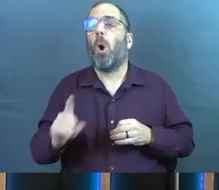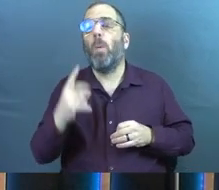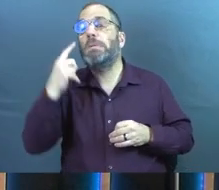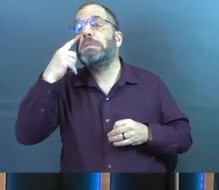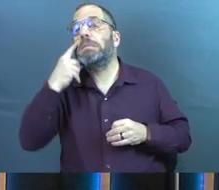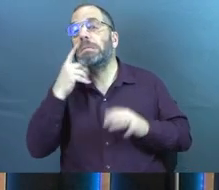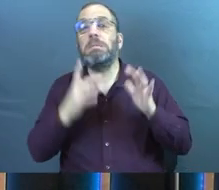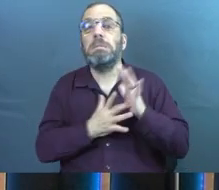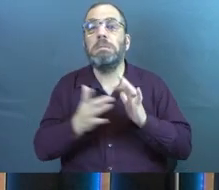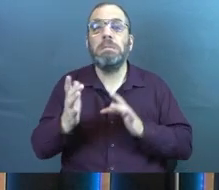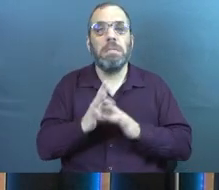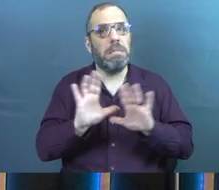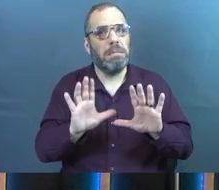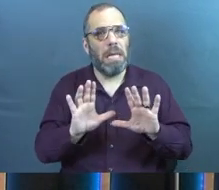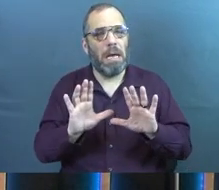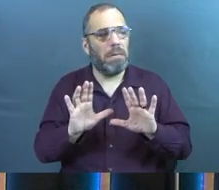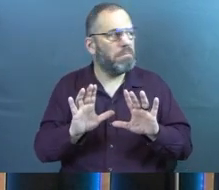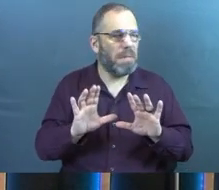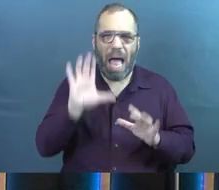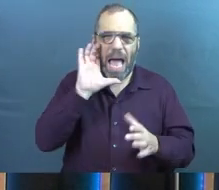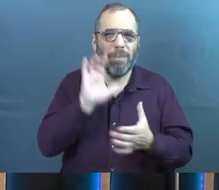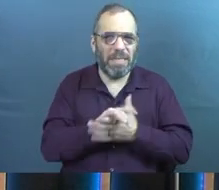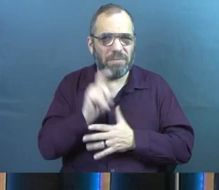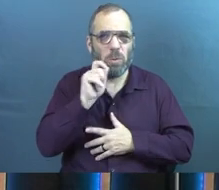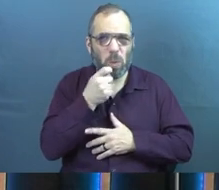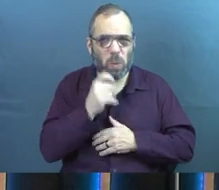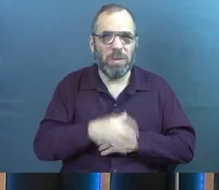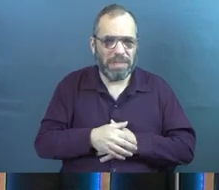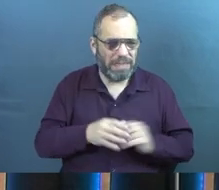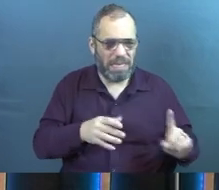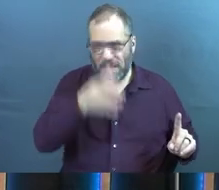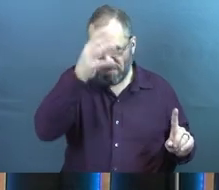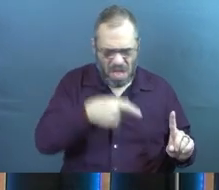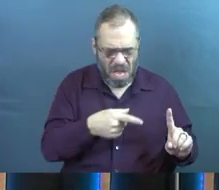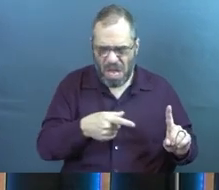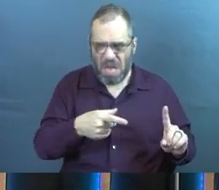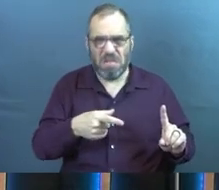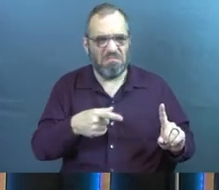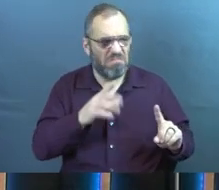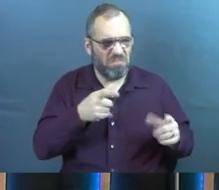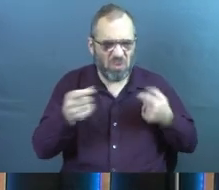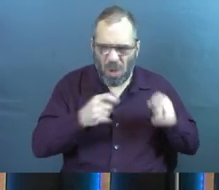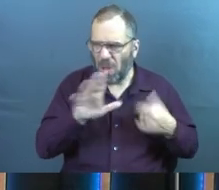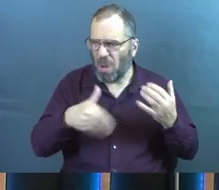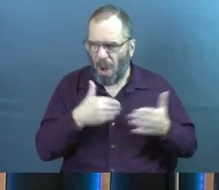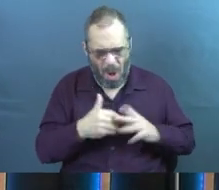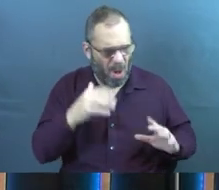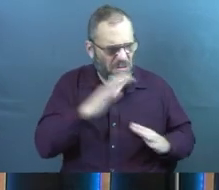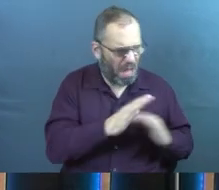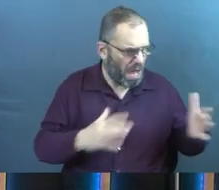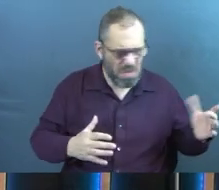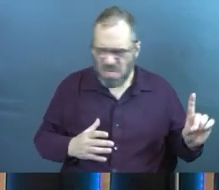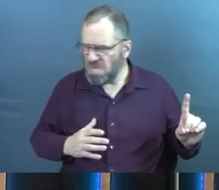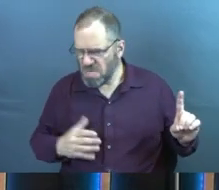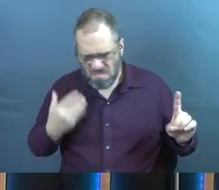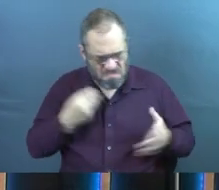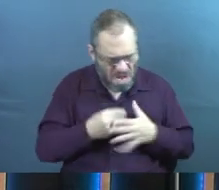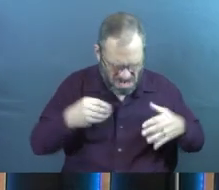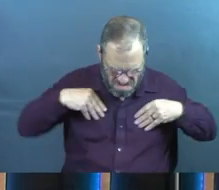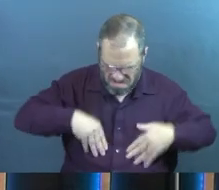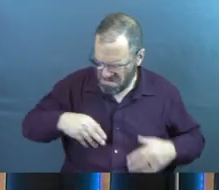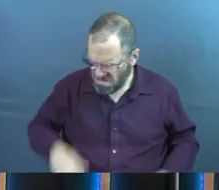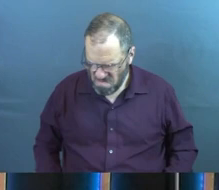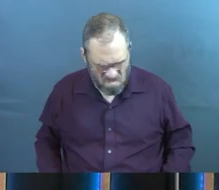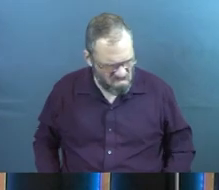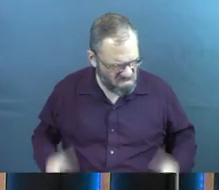to see Jesus. And I'll just, a little side point, I think that's a cool thing. Like there's this guy who's like in charge of other people, big dog. He's got, you know, he's got his money, his